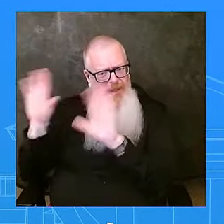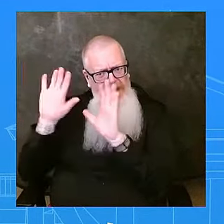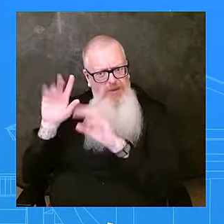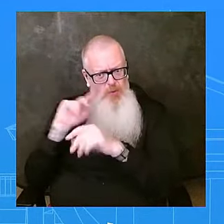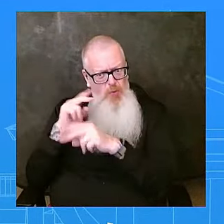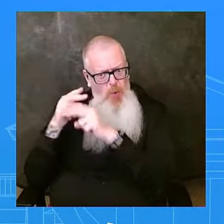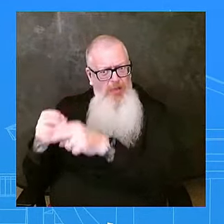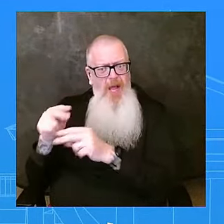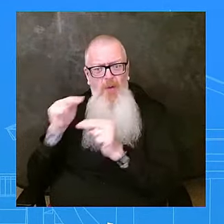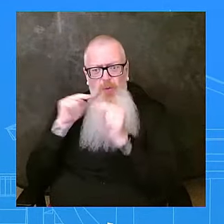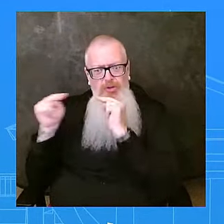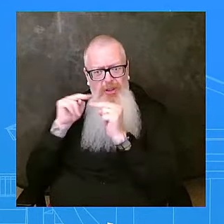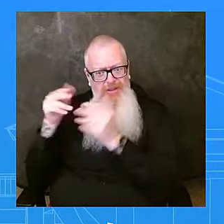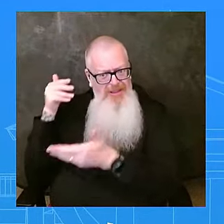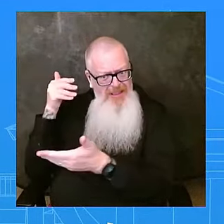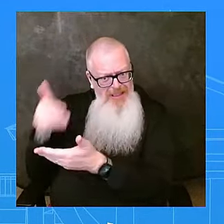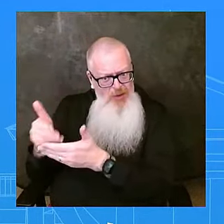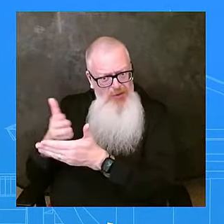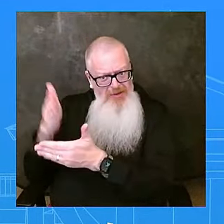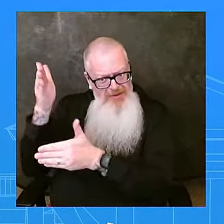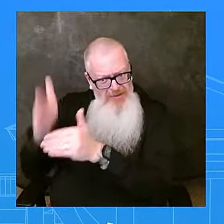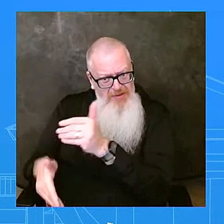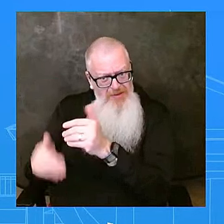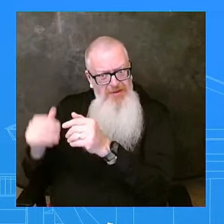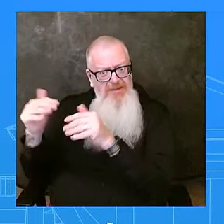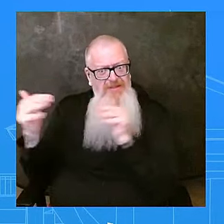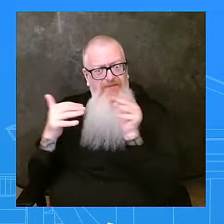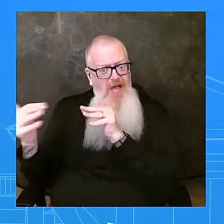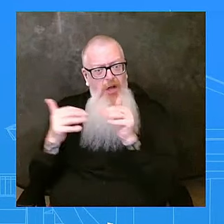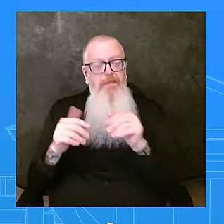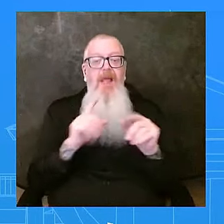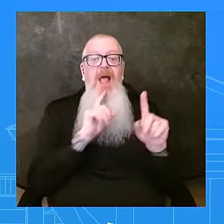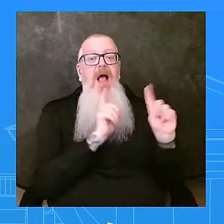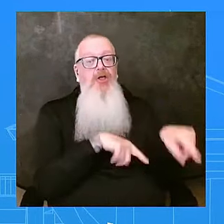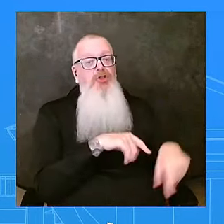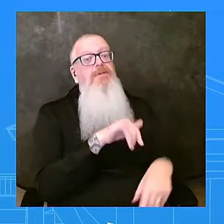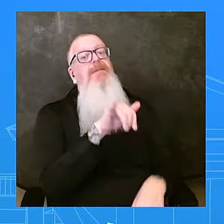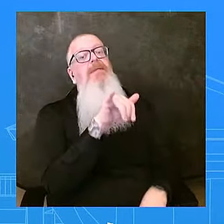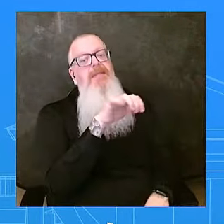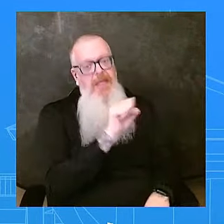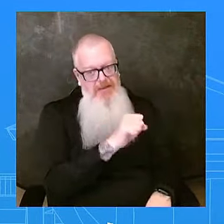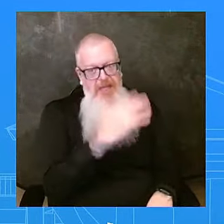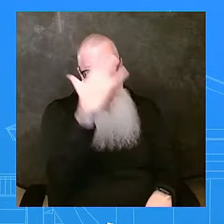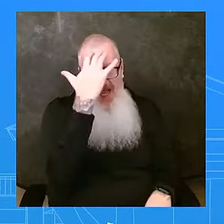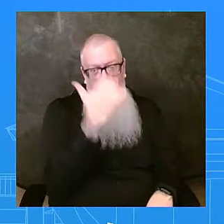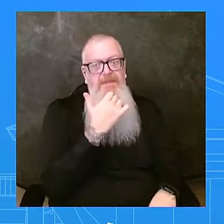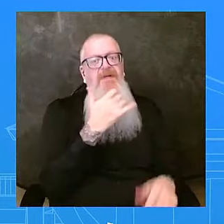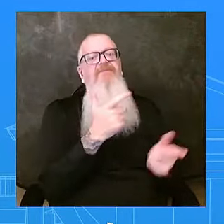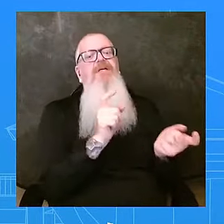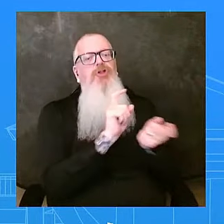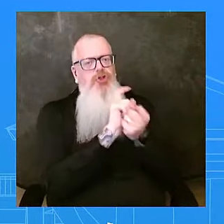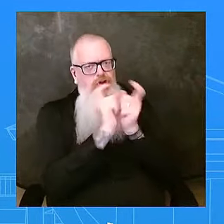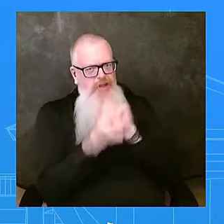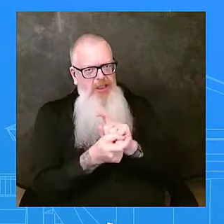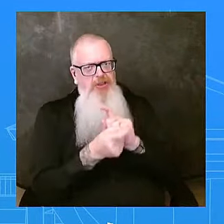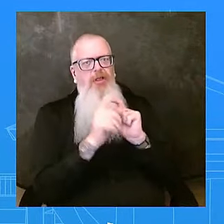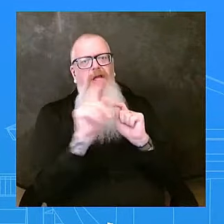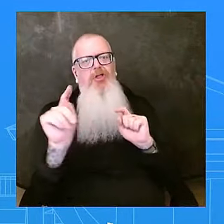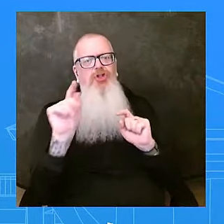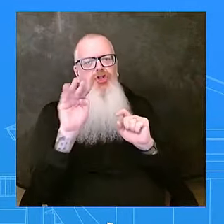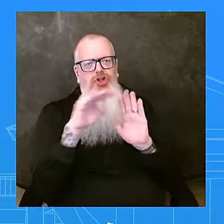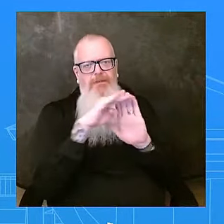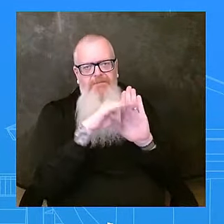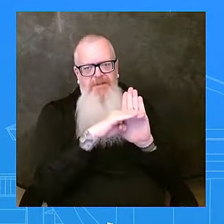and hostage deal? To your first question, yes, Hamas did change some of the terms of the exchange. And that has made